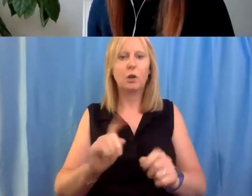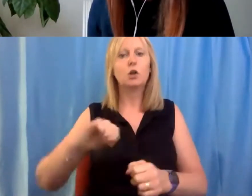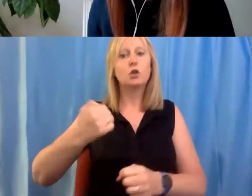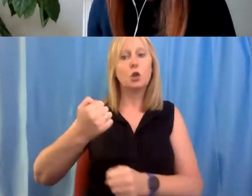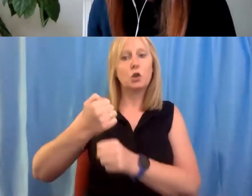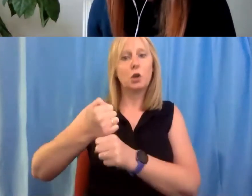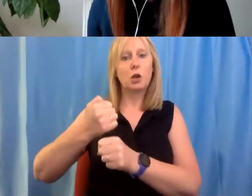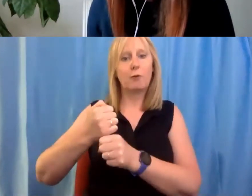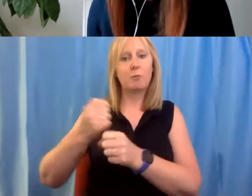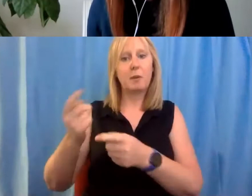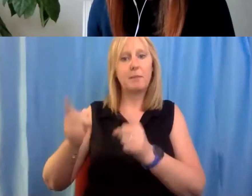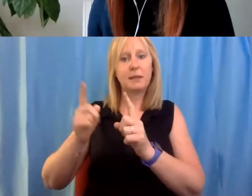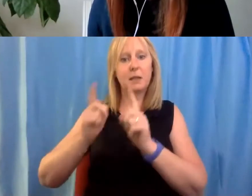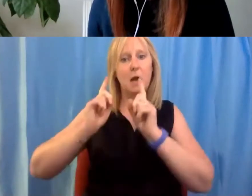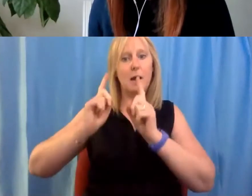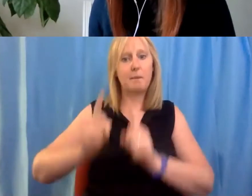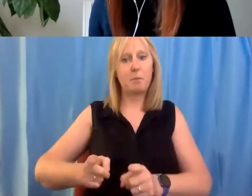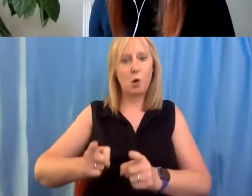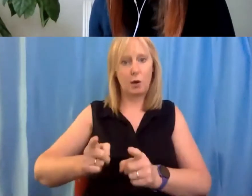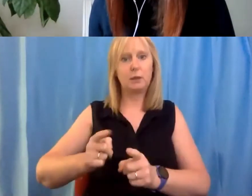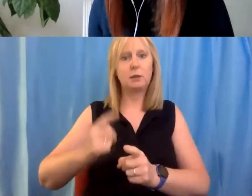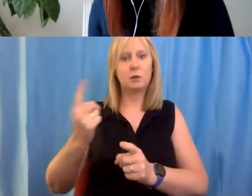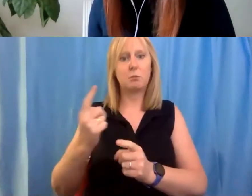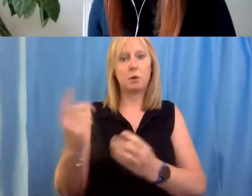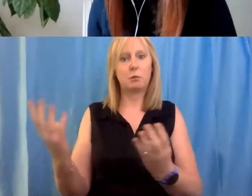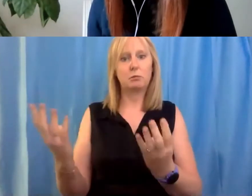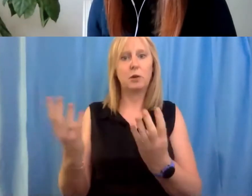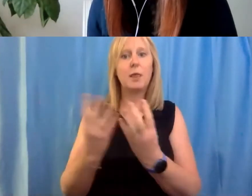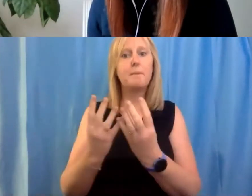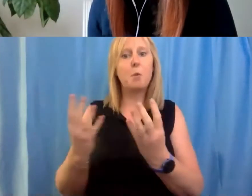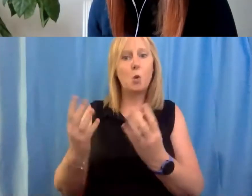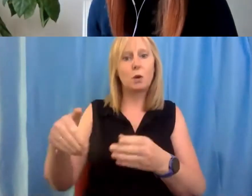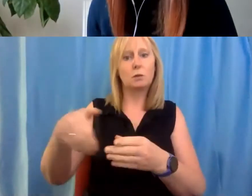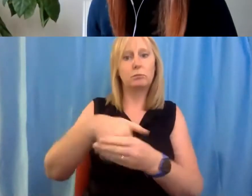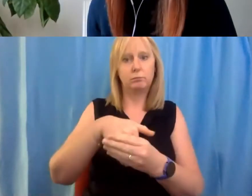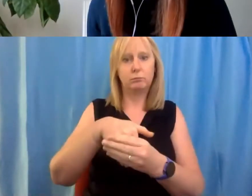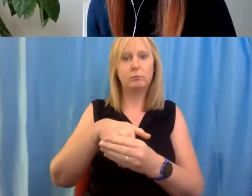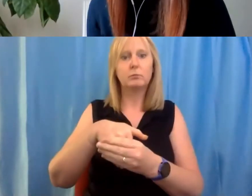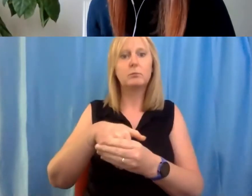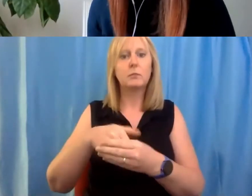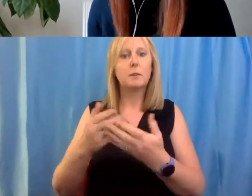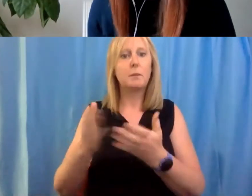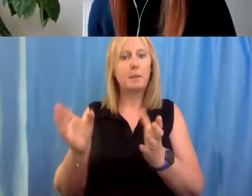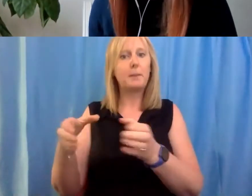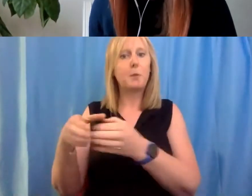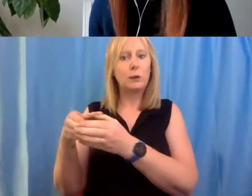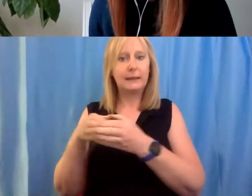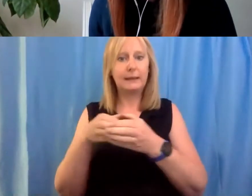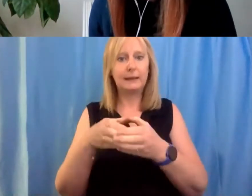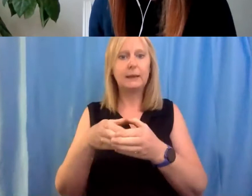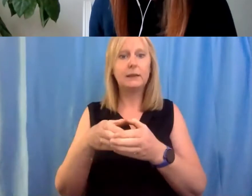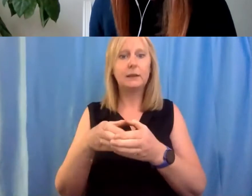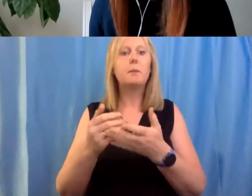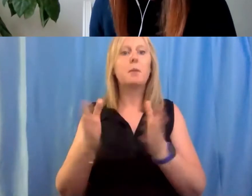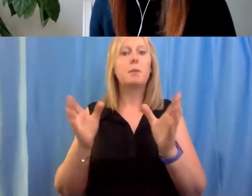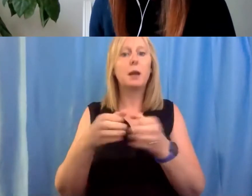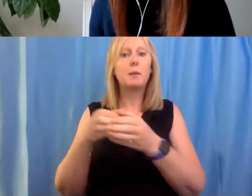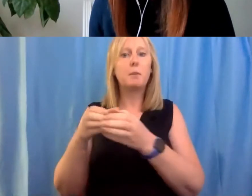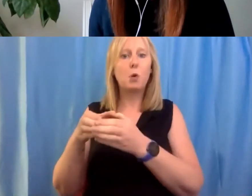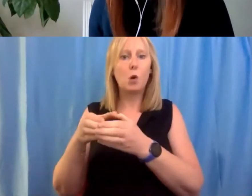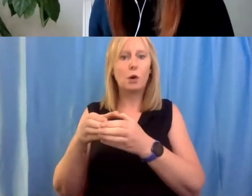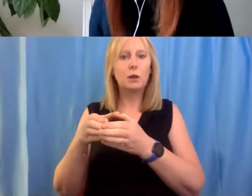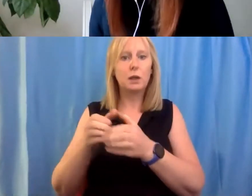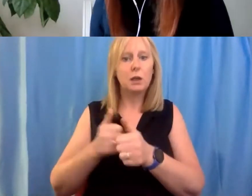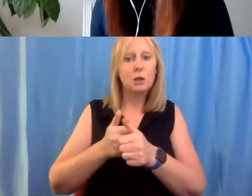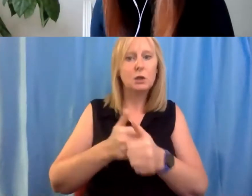minister appoints someone to the board of a public body. Now, public bodies seek to promote, deliver,